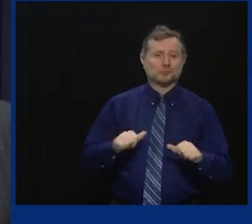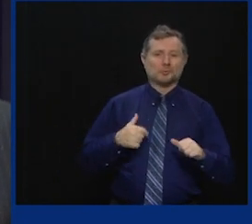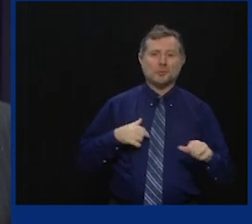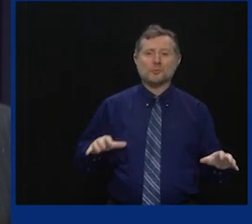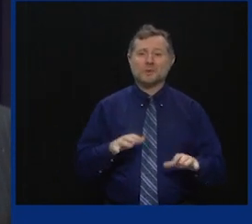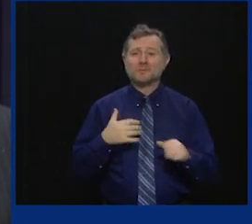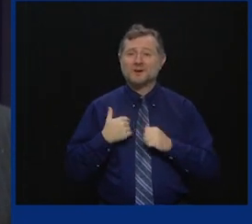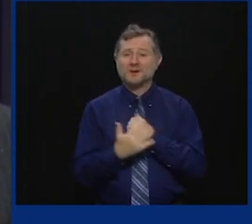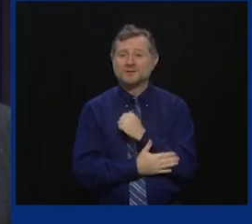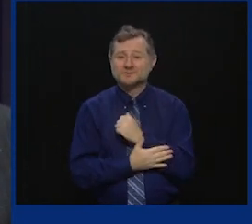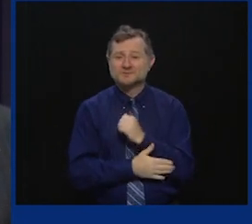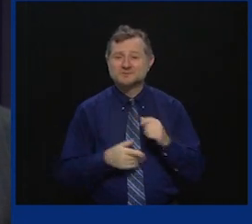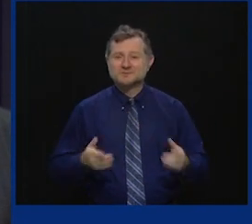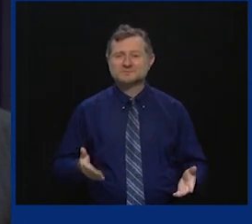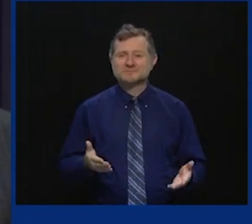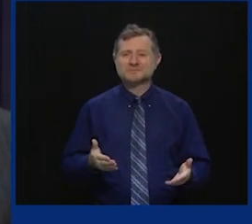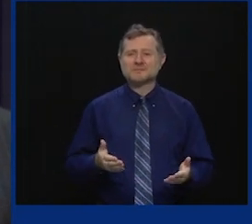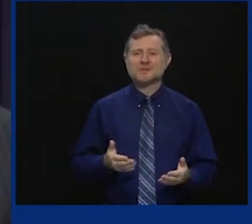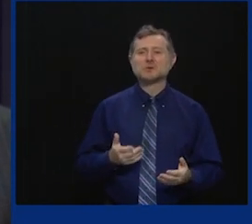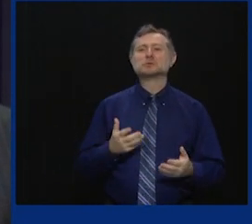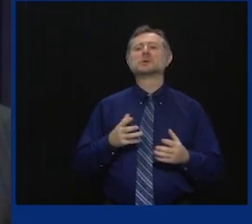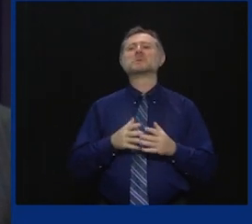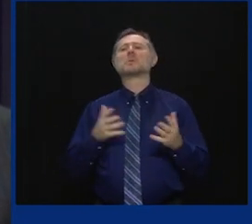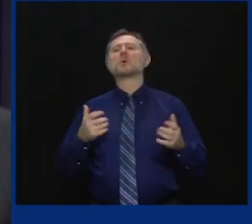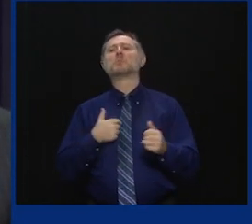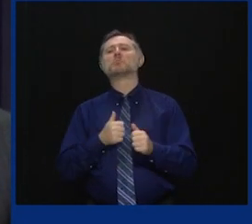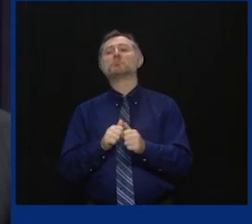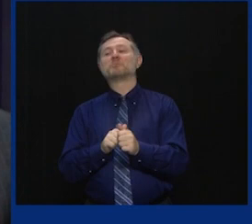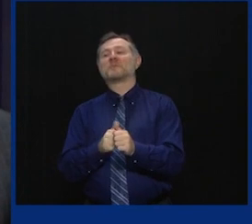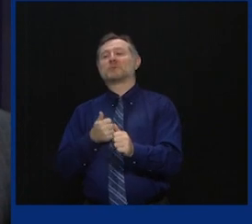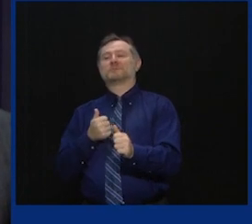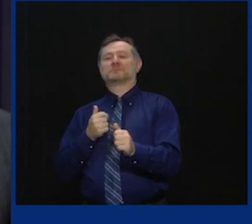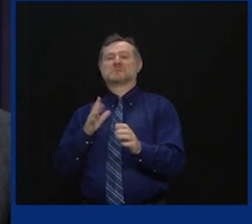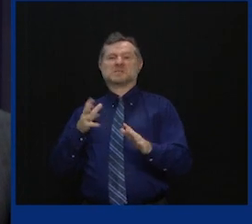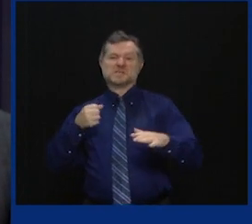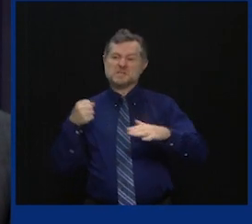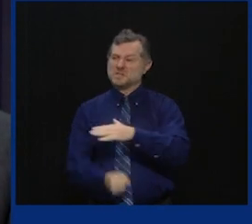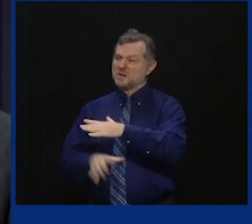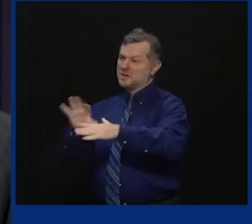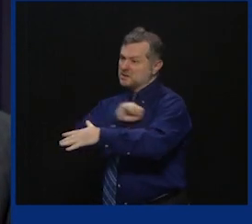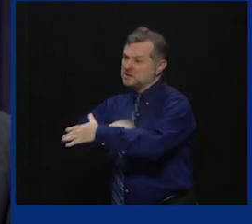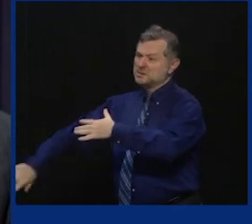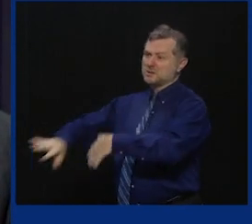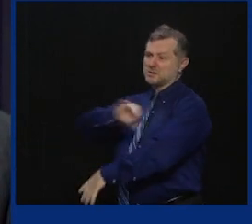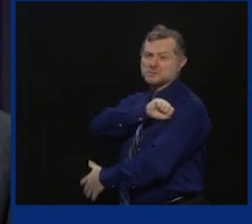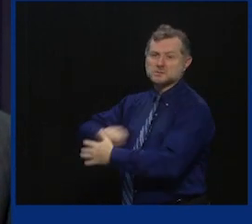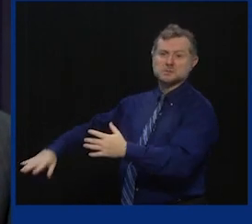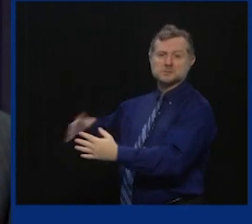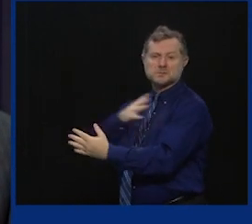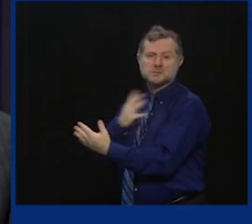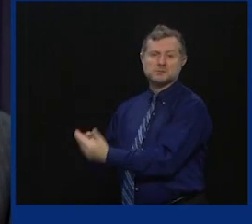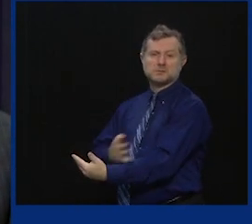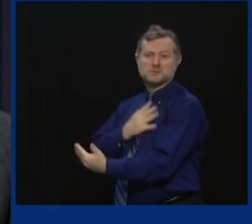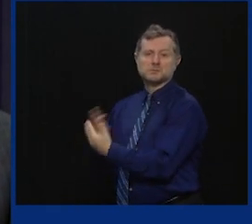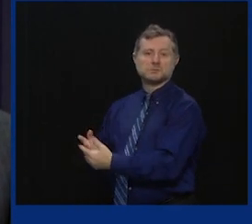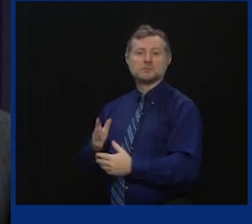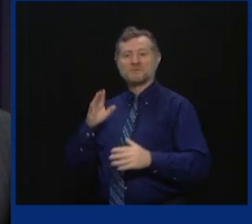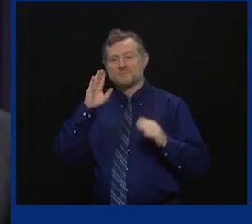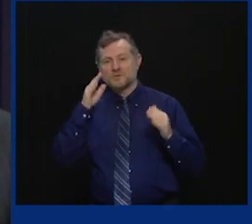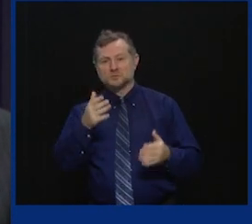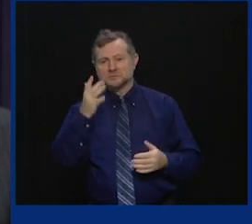which is move away from over-incarceration, focus in smartly